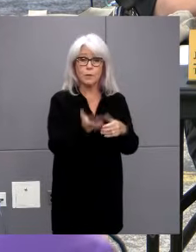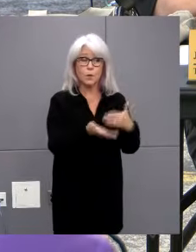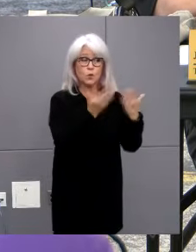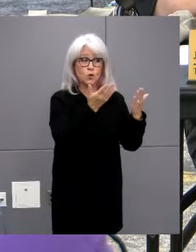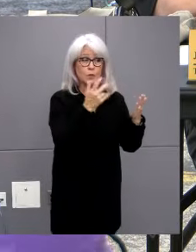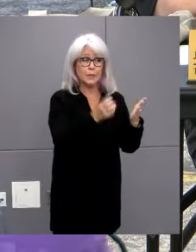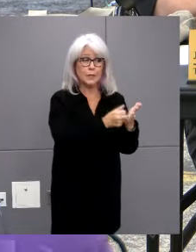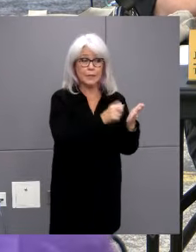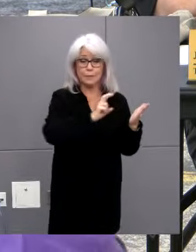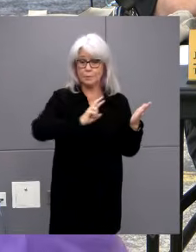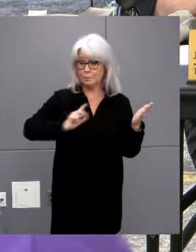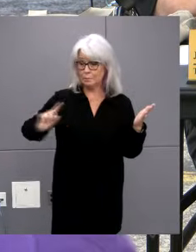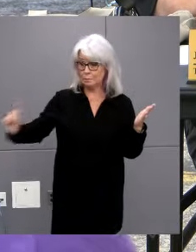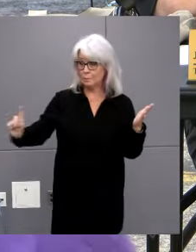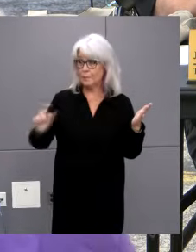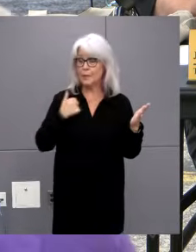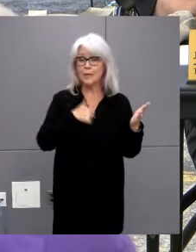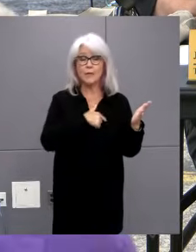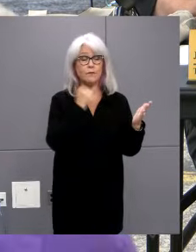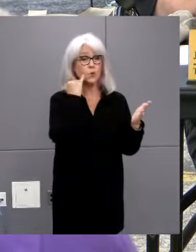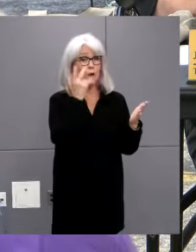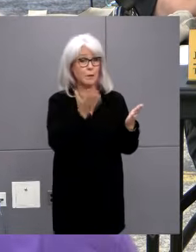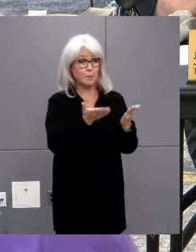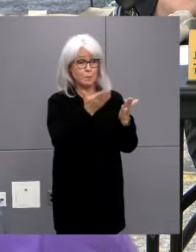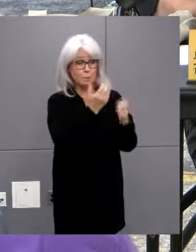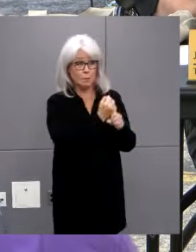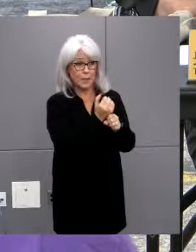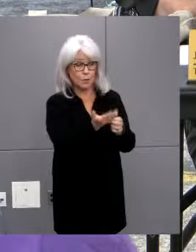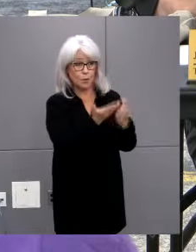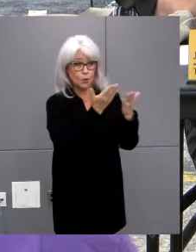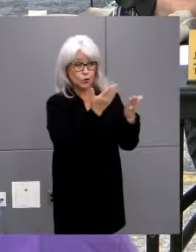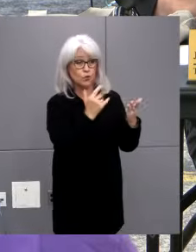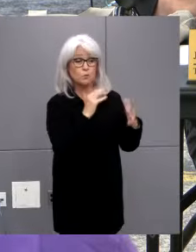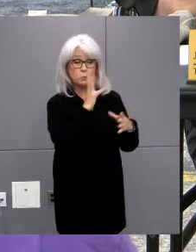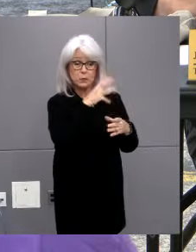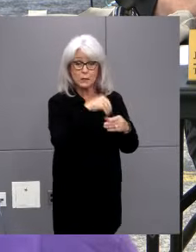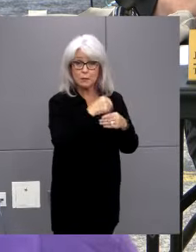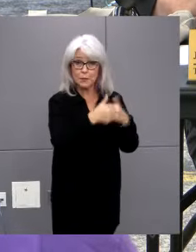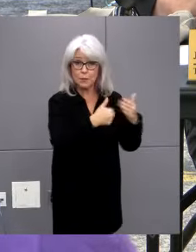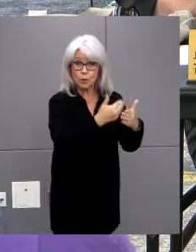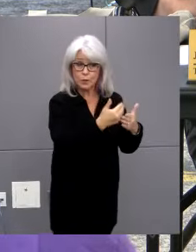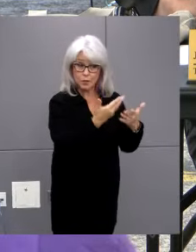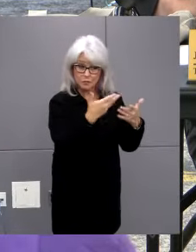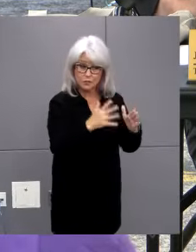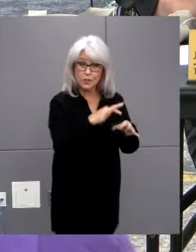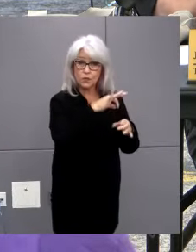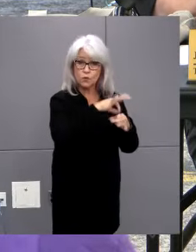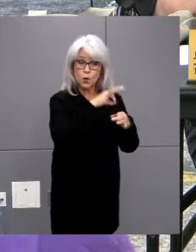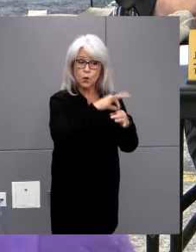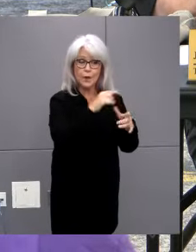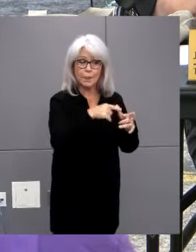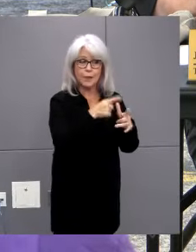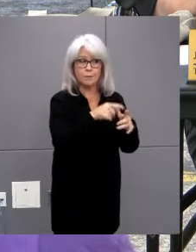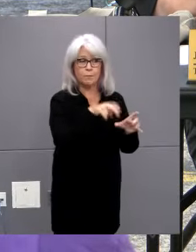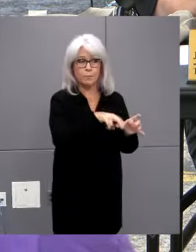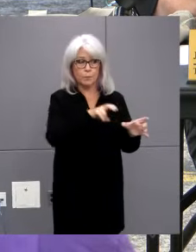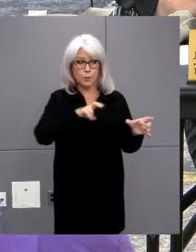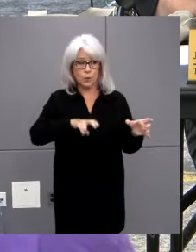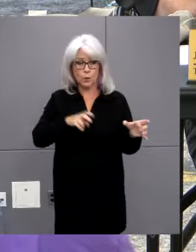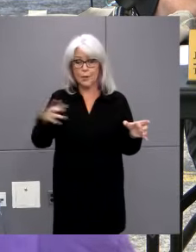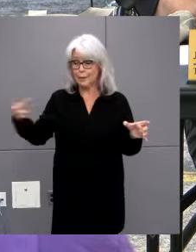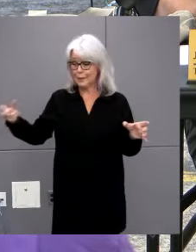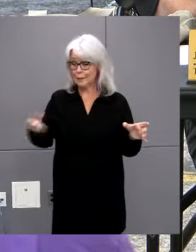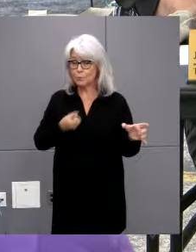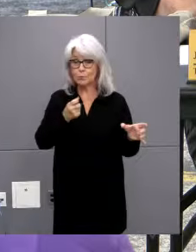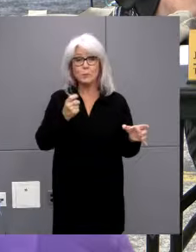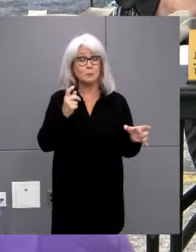step down. Make the motion, participate in the process as long as vote, and then step back and assume the gavel once the business